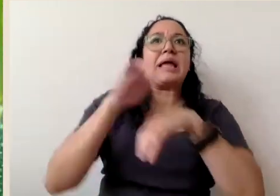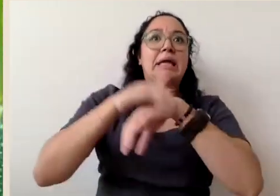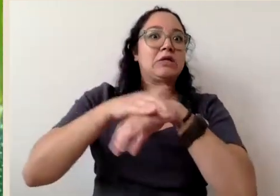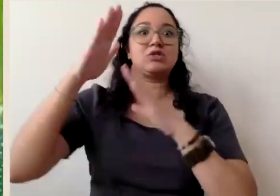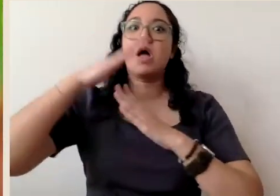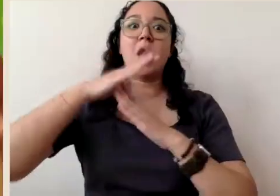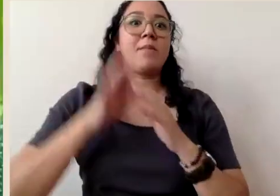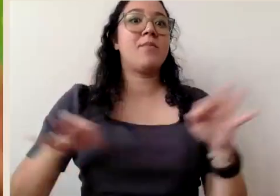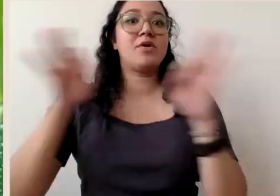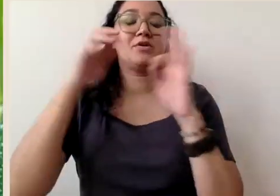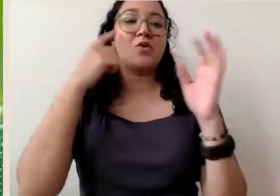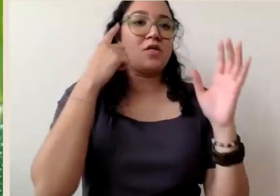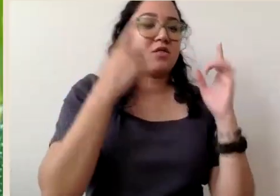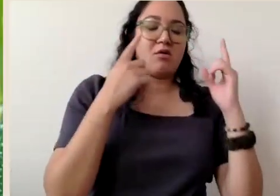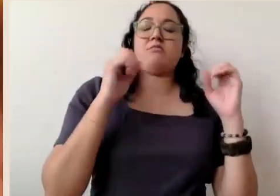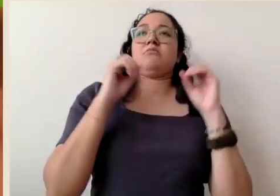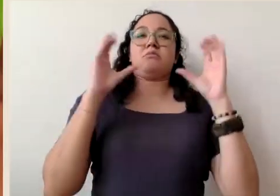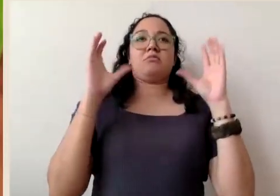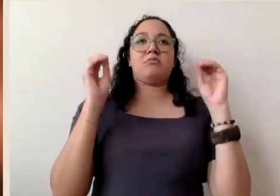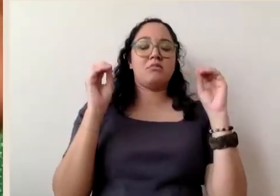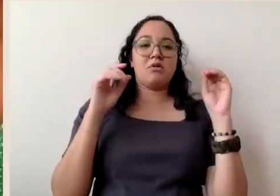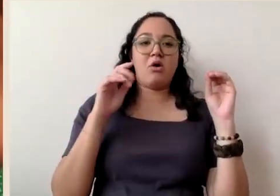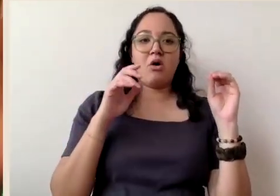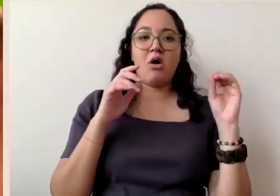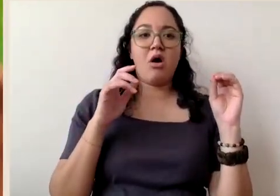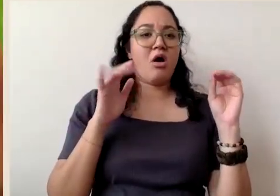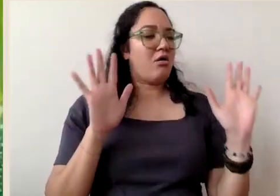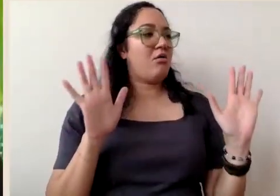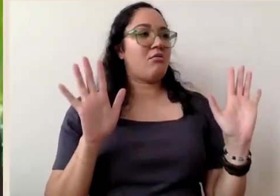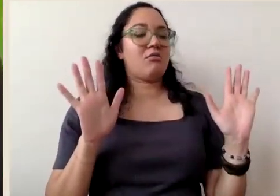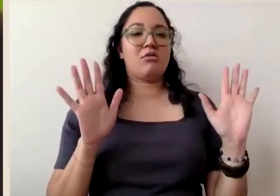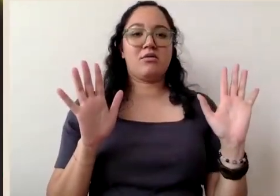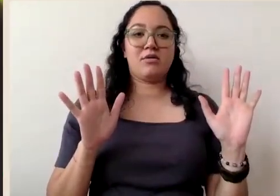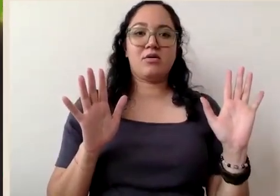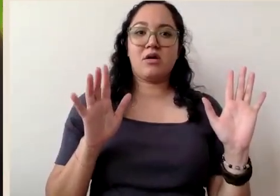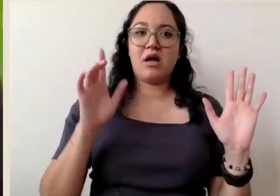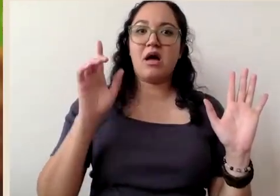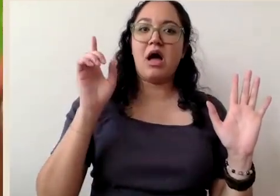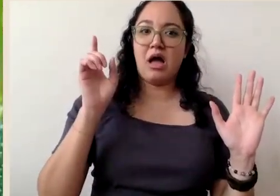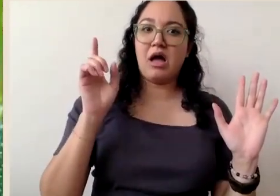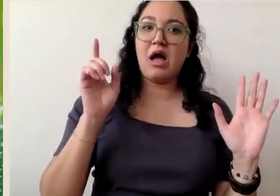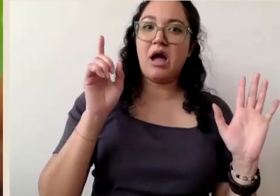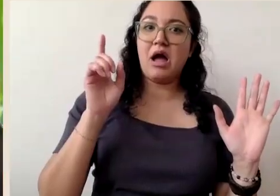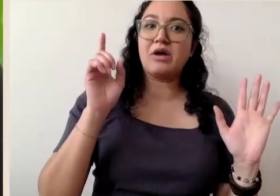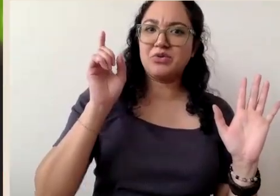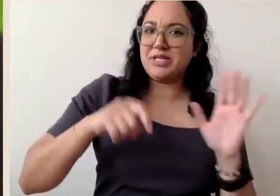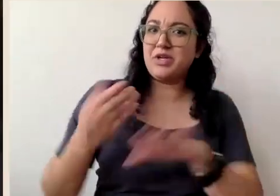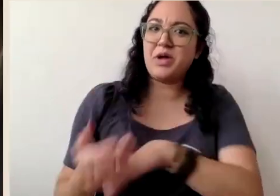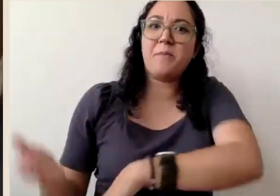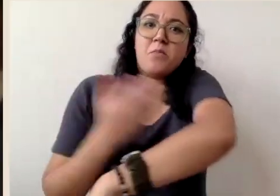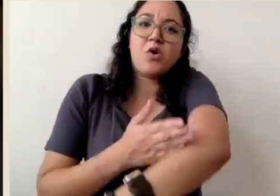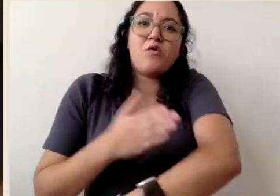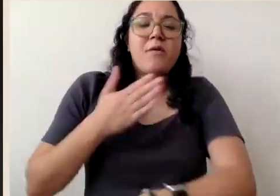mentality. And so it becomes this big shock when they get to us and they're like, oh, wait, I do need to improve my Swahili. I do need to yes. improve